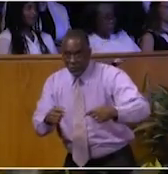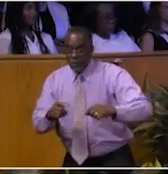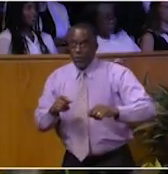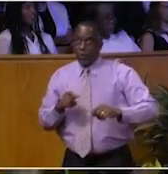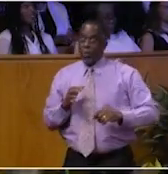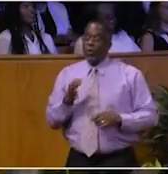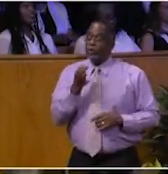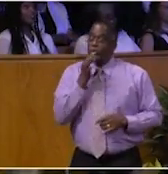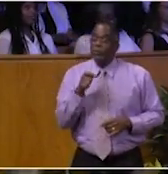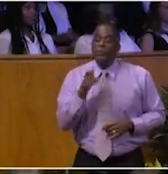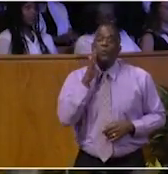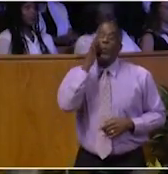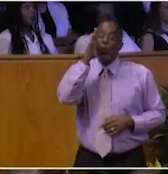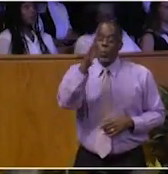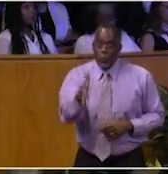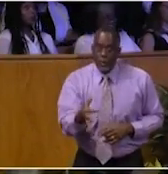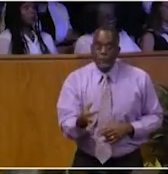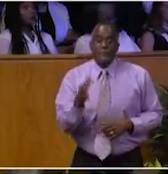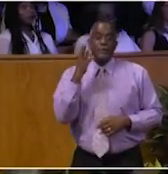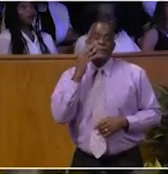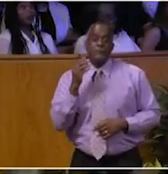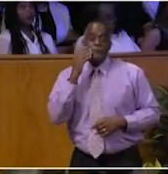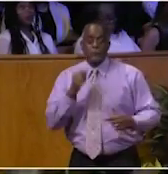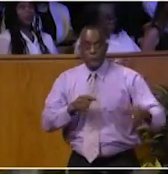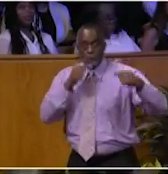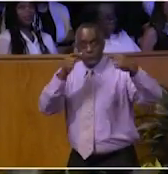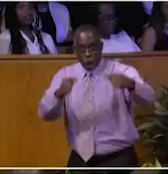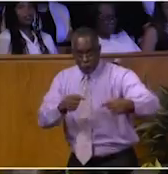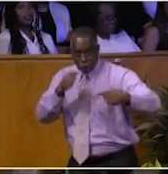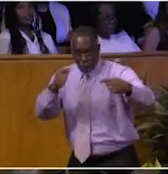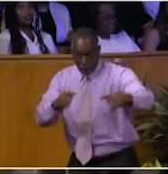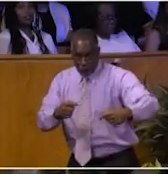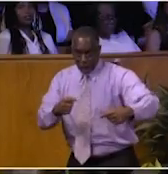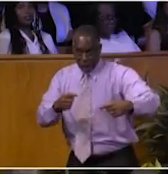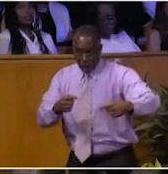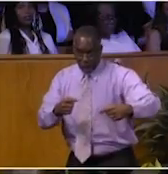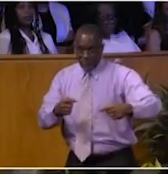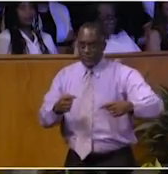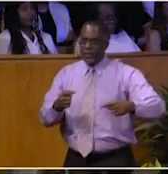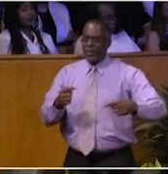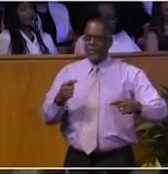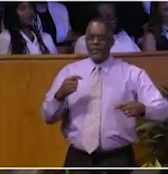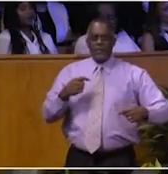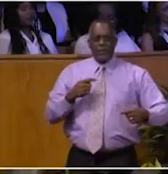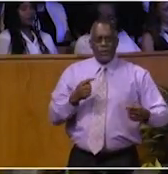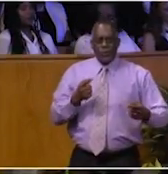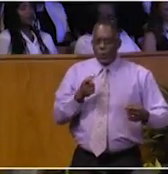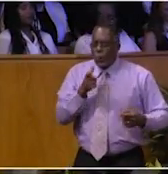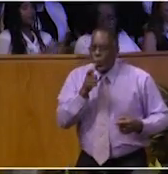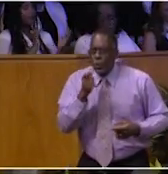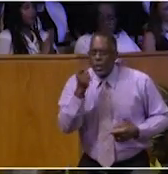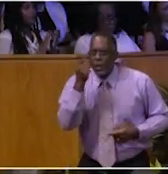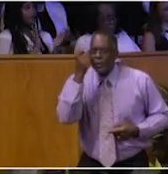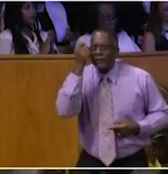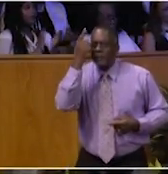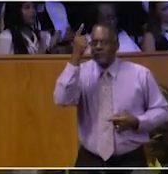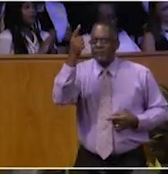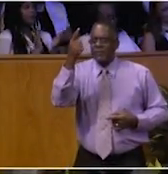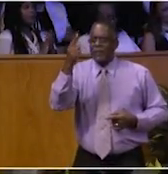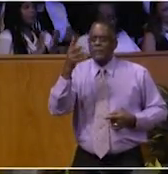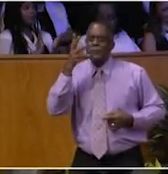you're headed towards a storm. Oh, I wish somebody here in the church understood what it's like to go through a